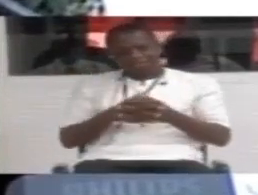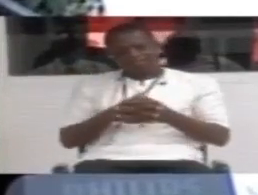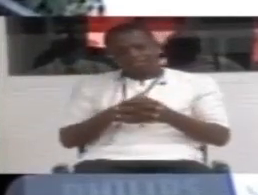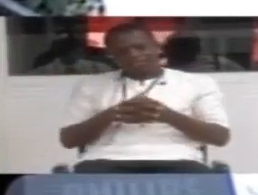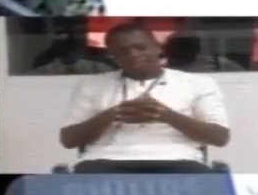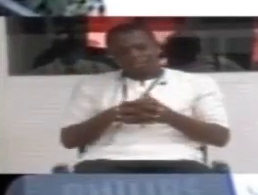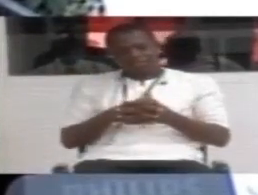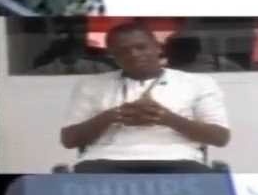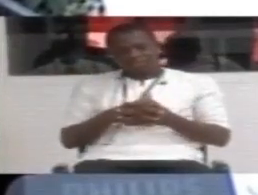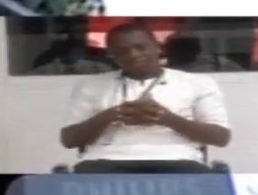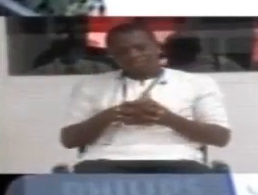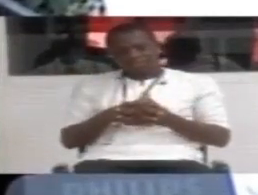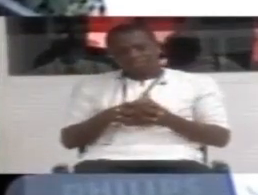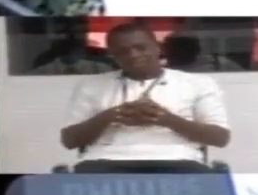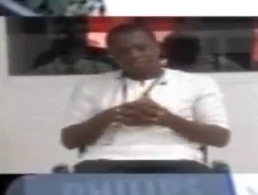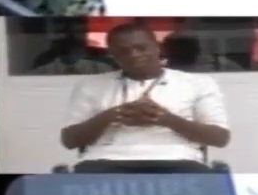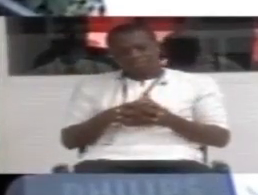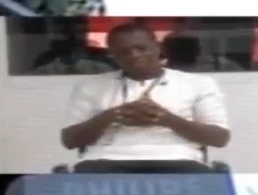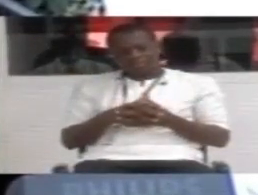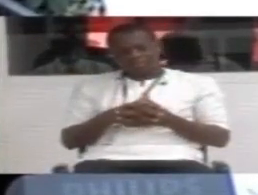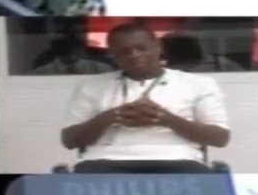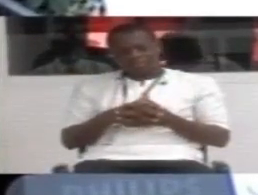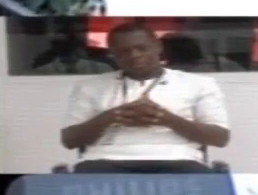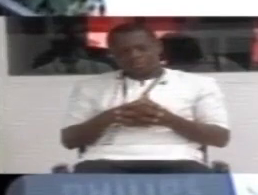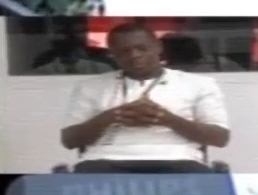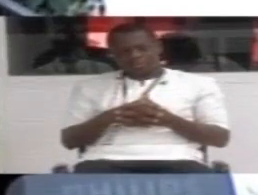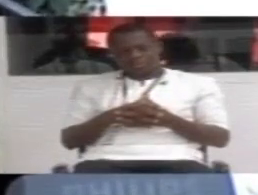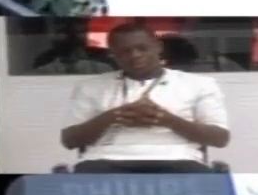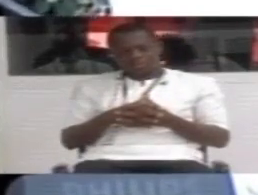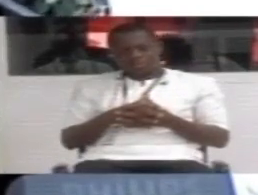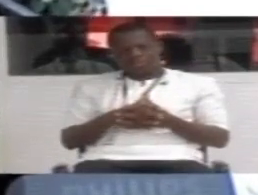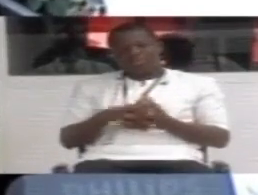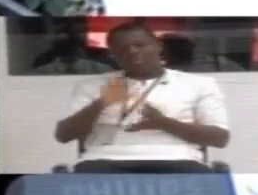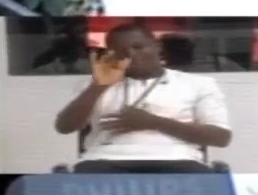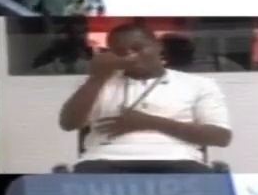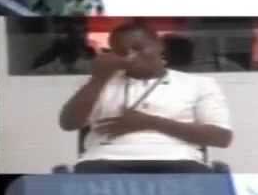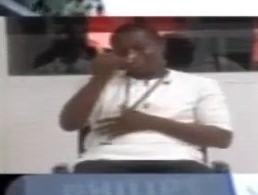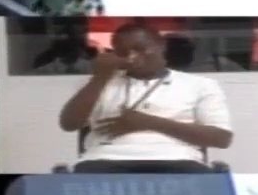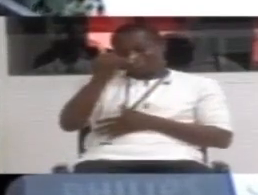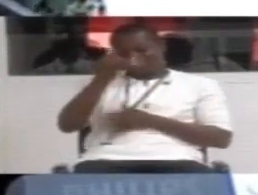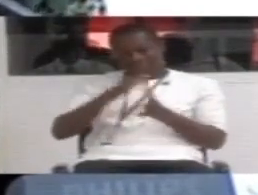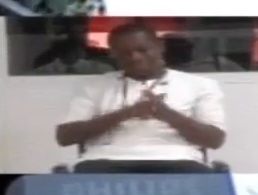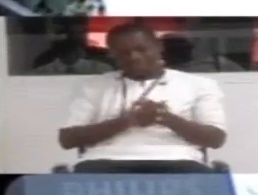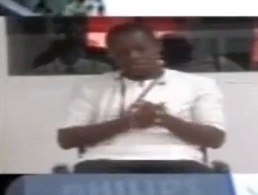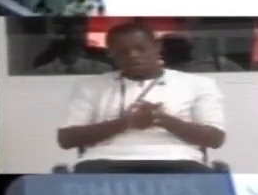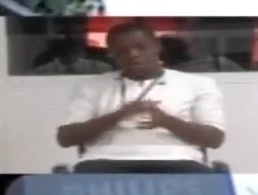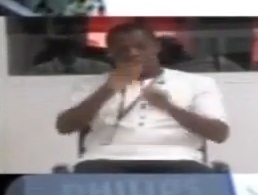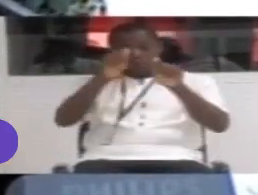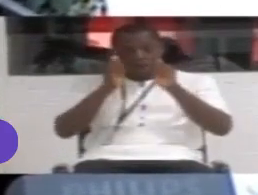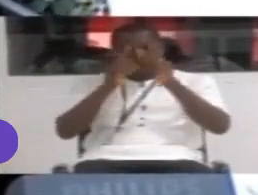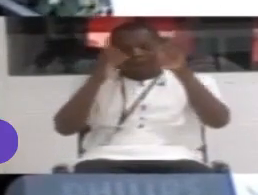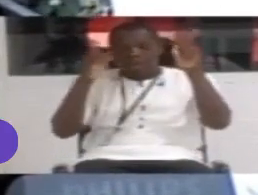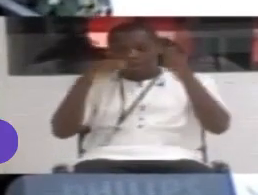kasso mile 2 way jele nañ leen fa dinañ waxtane mbir ñooñu legi. Wow. Are you aware of that